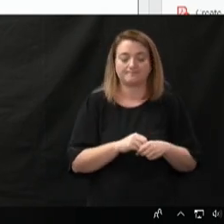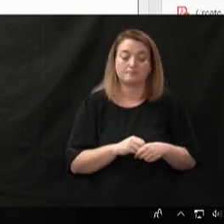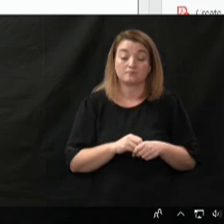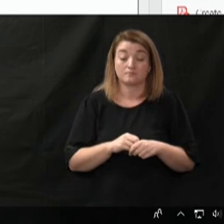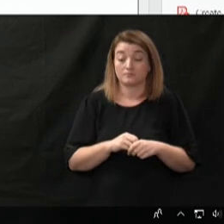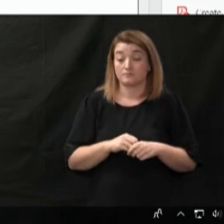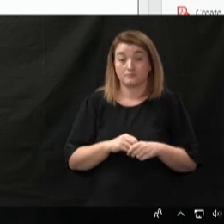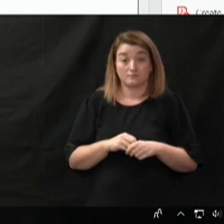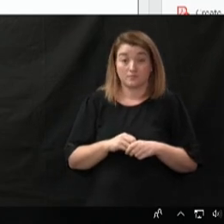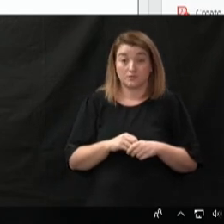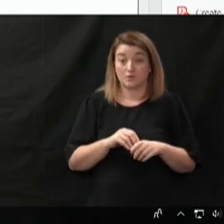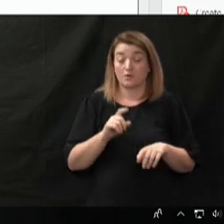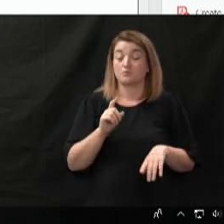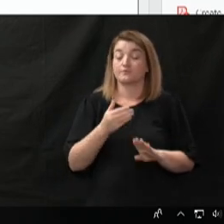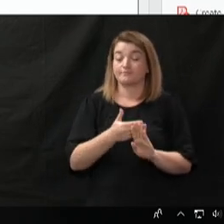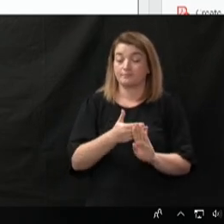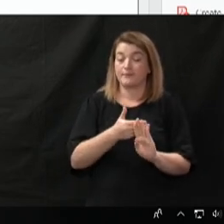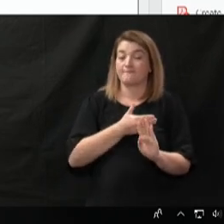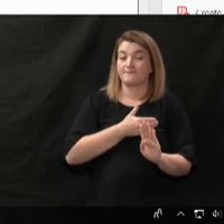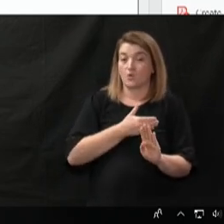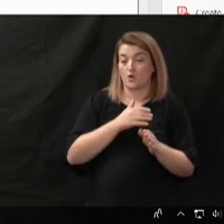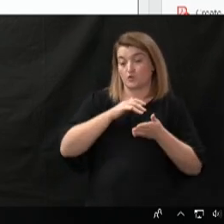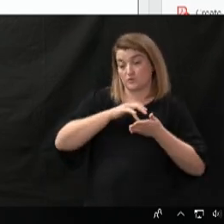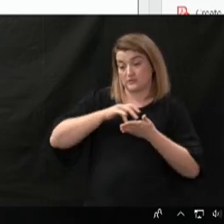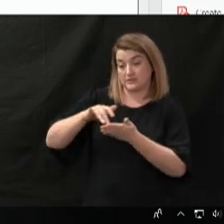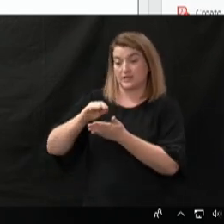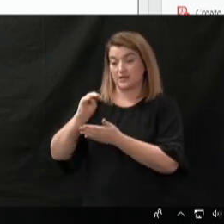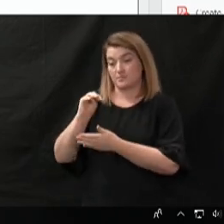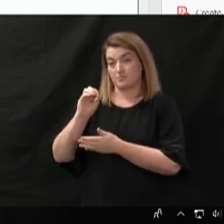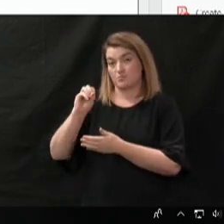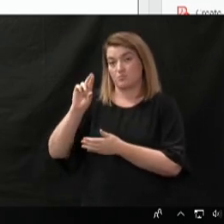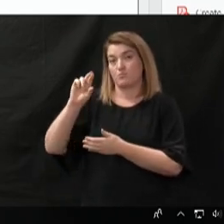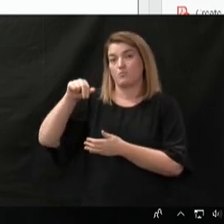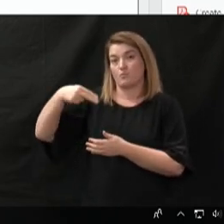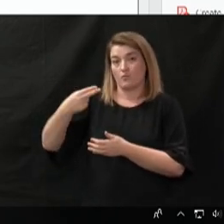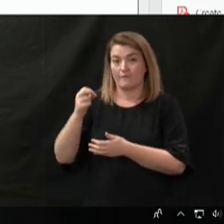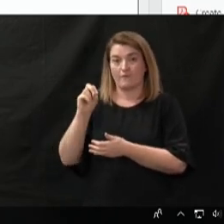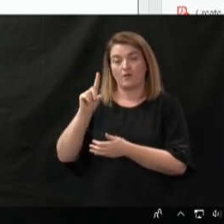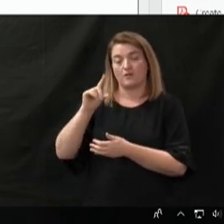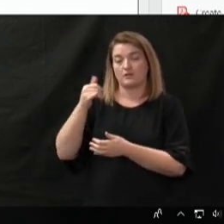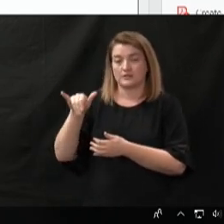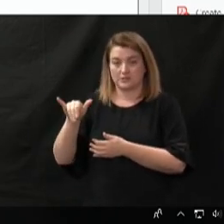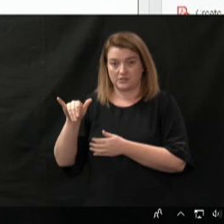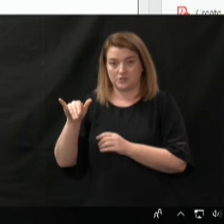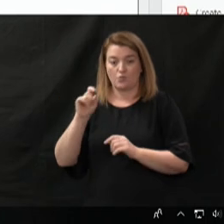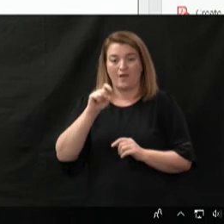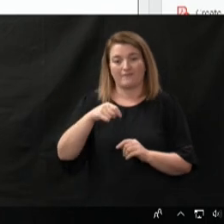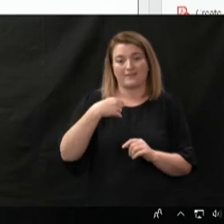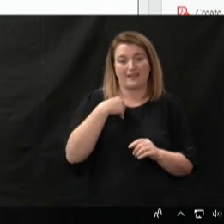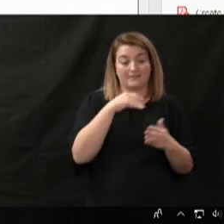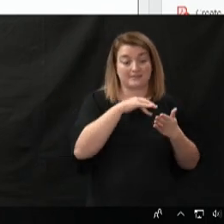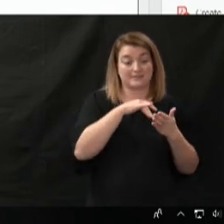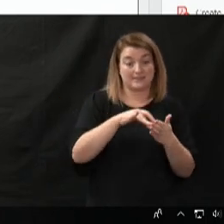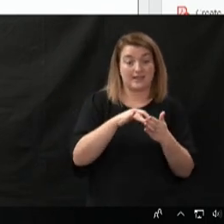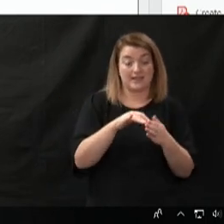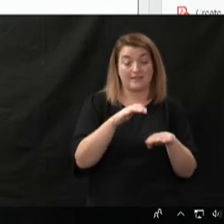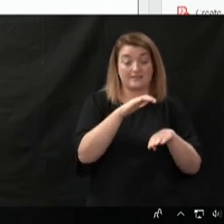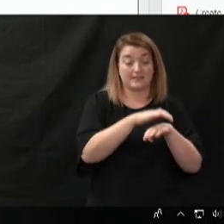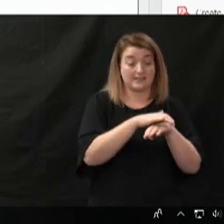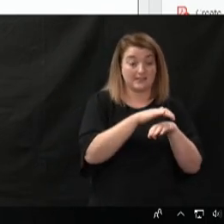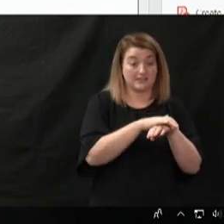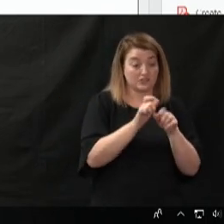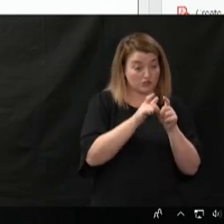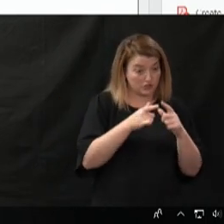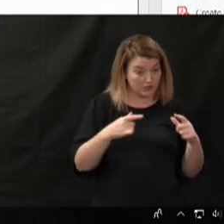morphology unless you have a study of the layers of English language. Because England was invaded so